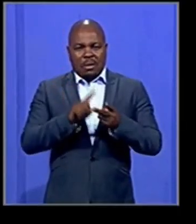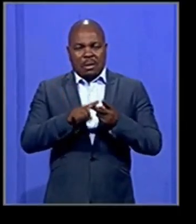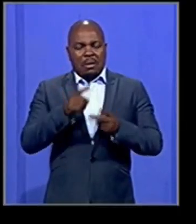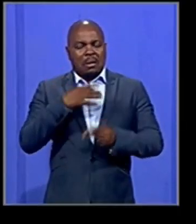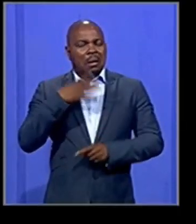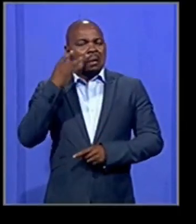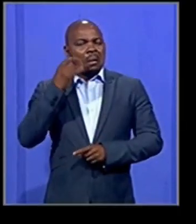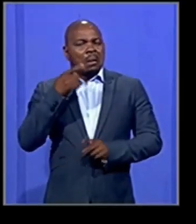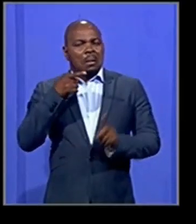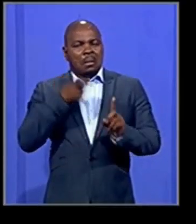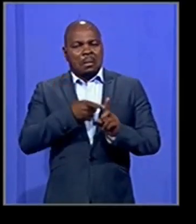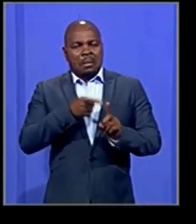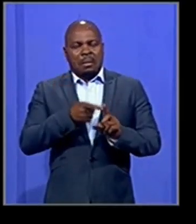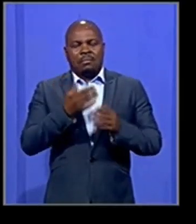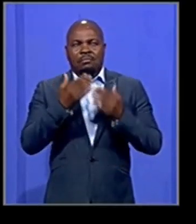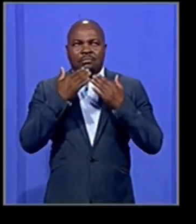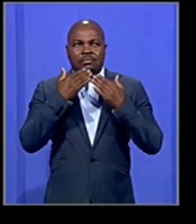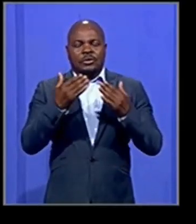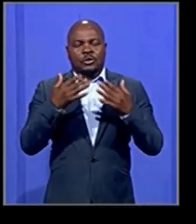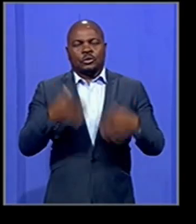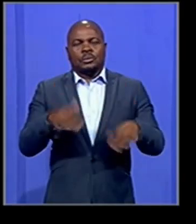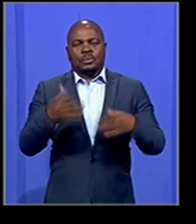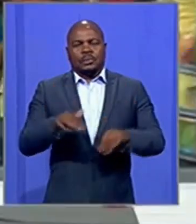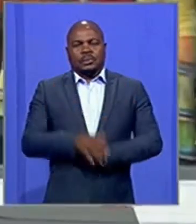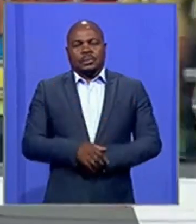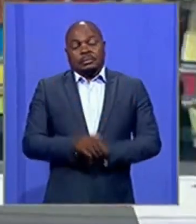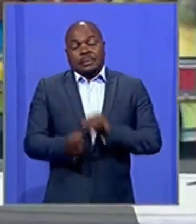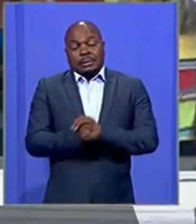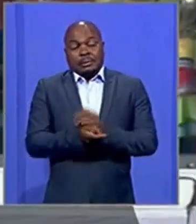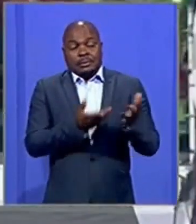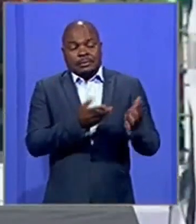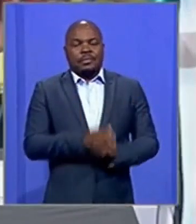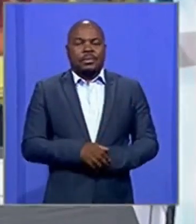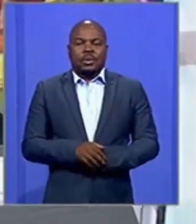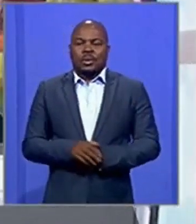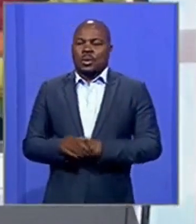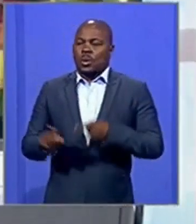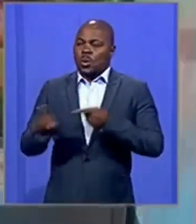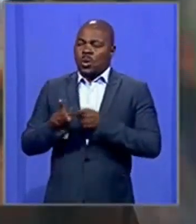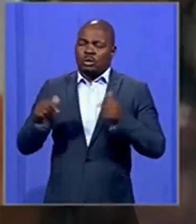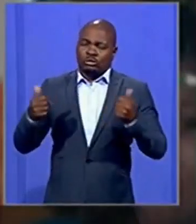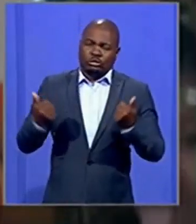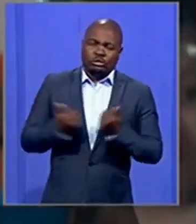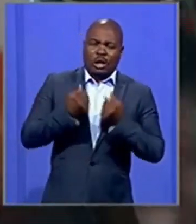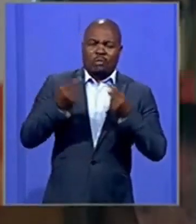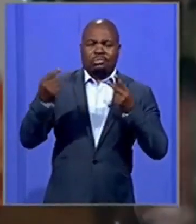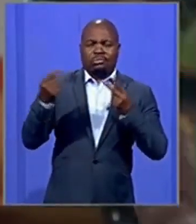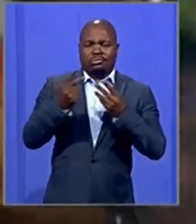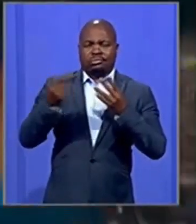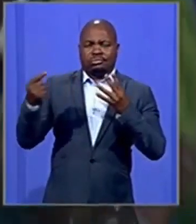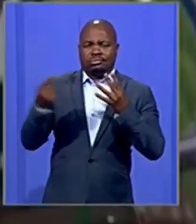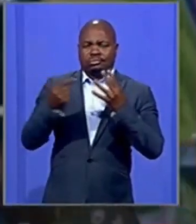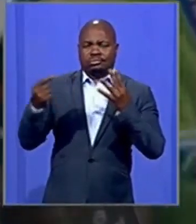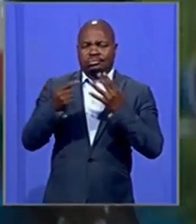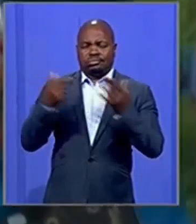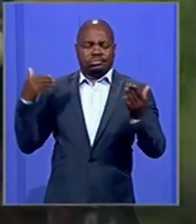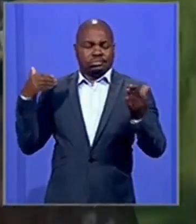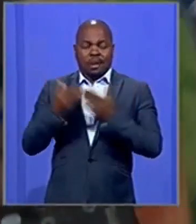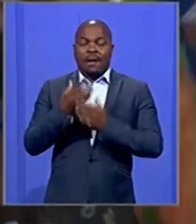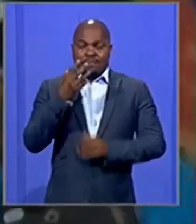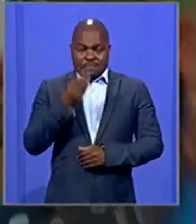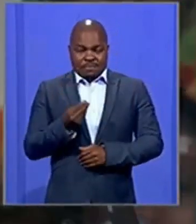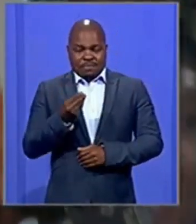saying, guys, thank you so much. This is what has happened. Zahara o nnile le dikgwetlho di le mmalwa mo tireng ya gagwe jaaka